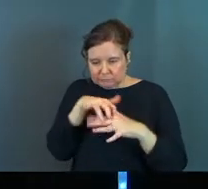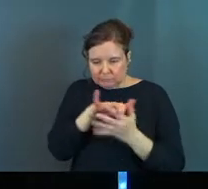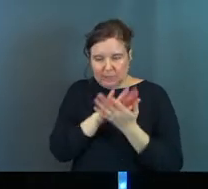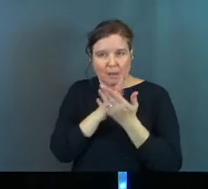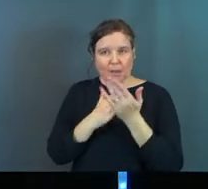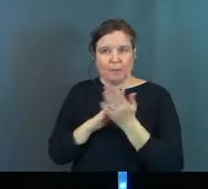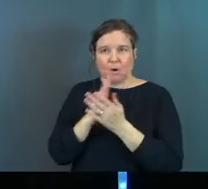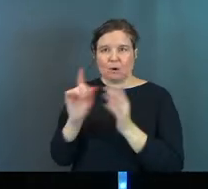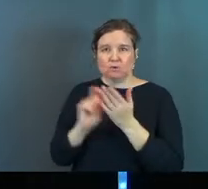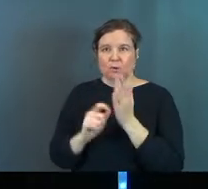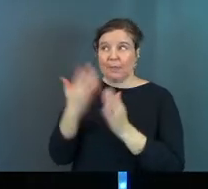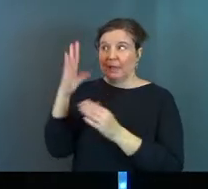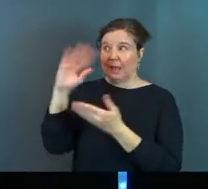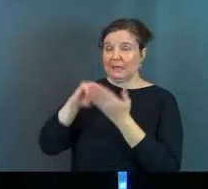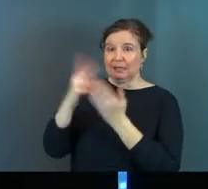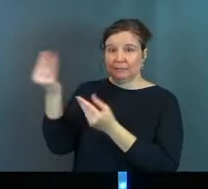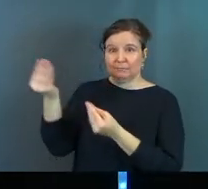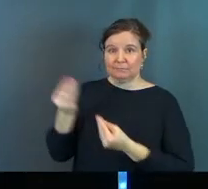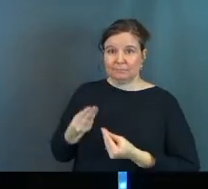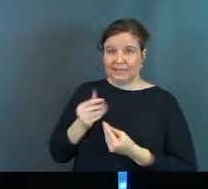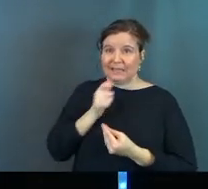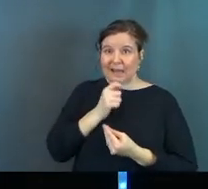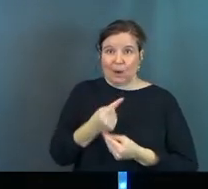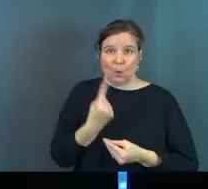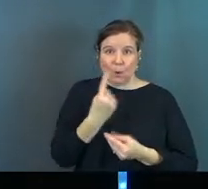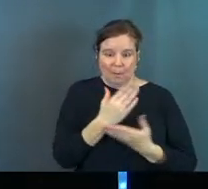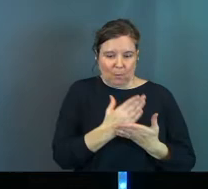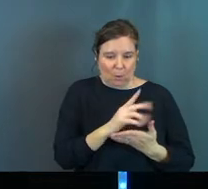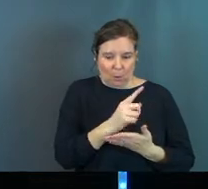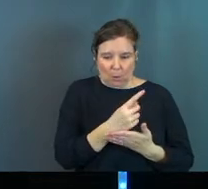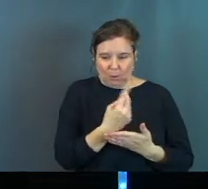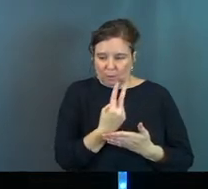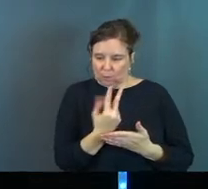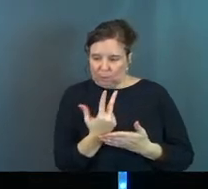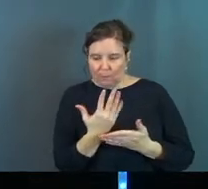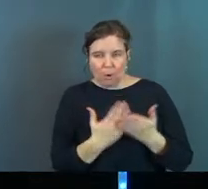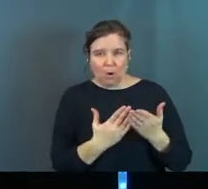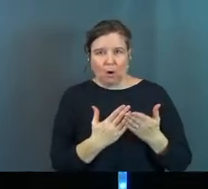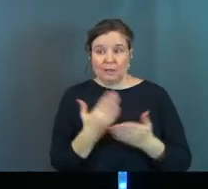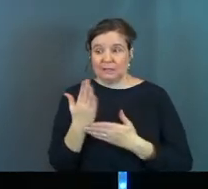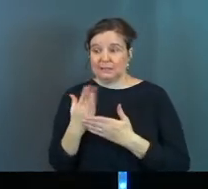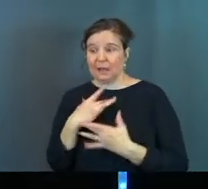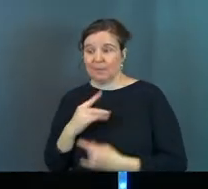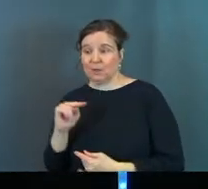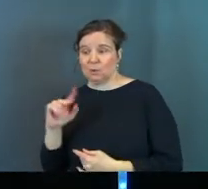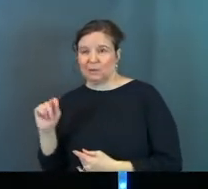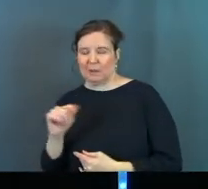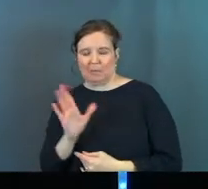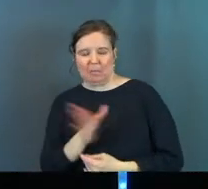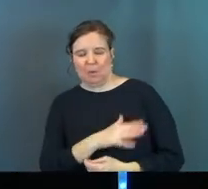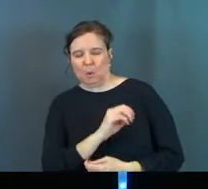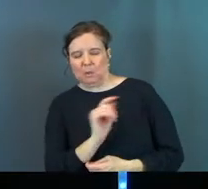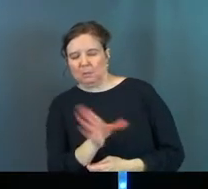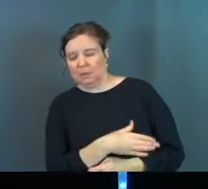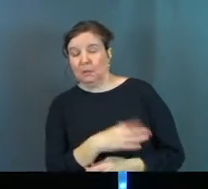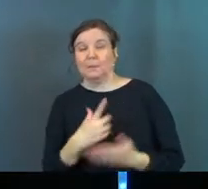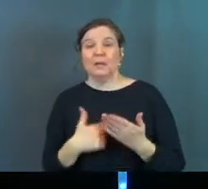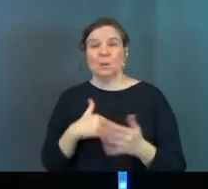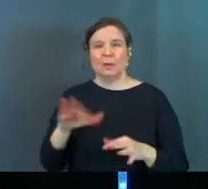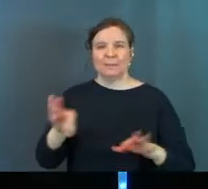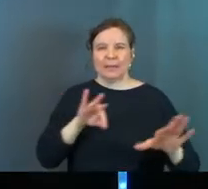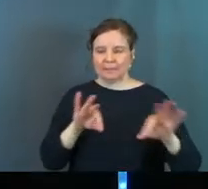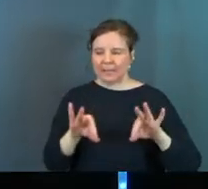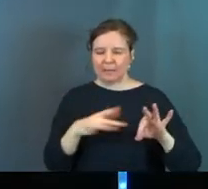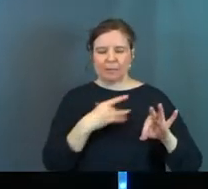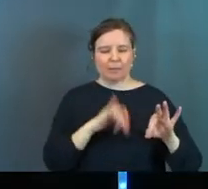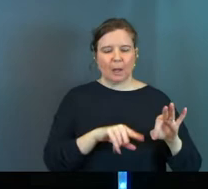the scripture God intended me to have, not just certain parts. Some of you like the New Testament better than the Old Testament. And sometimes we pick